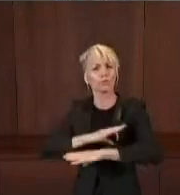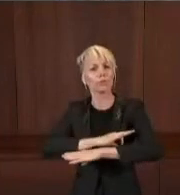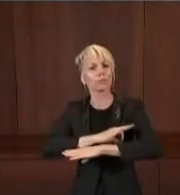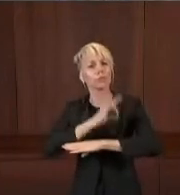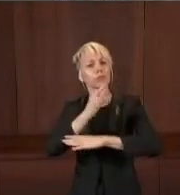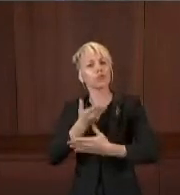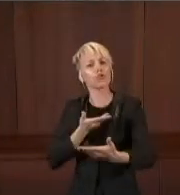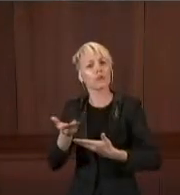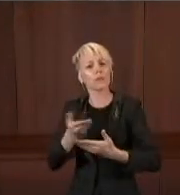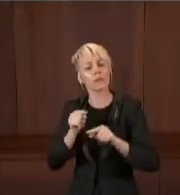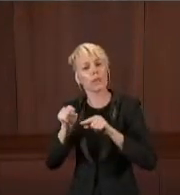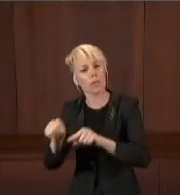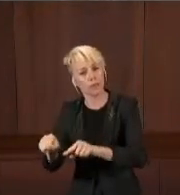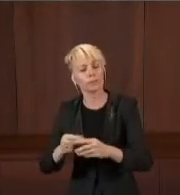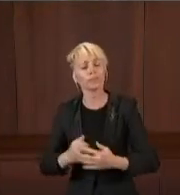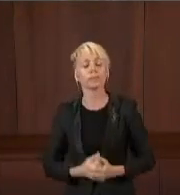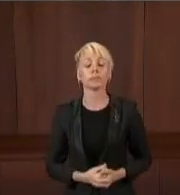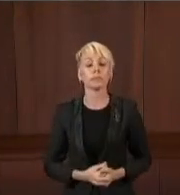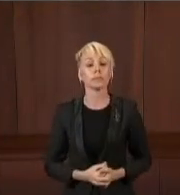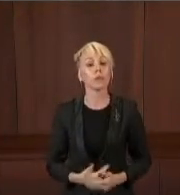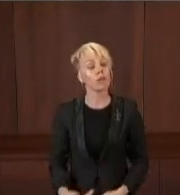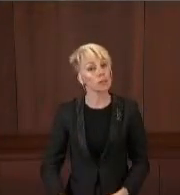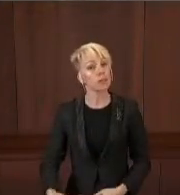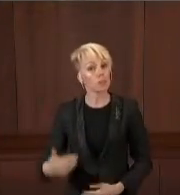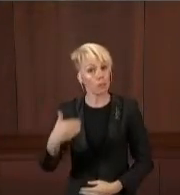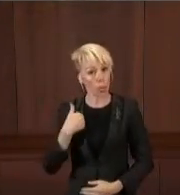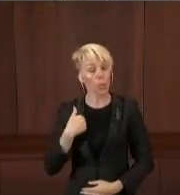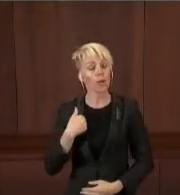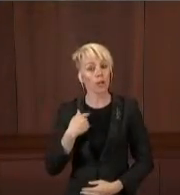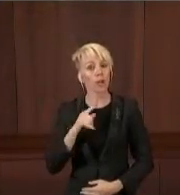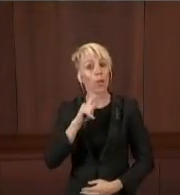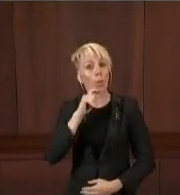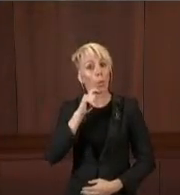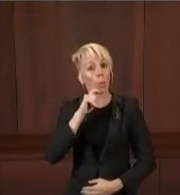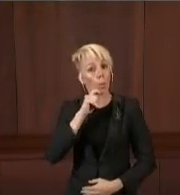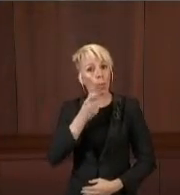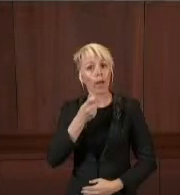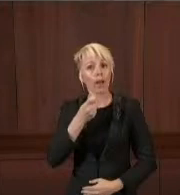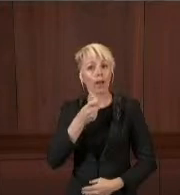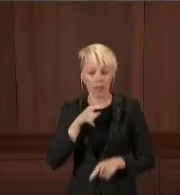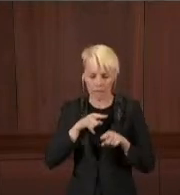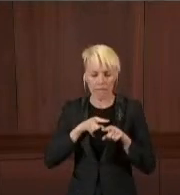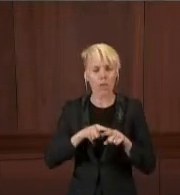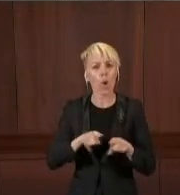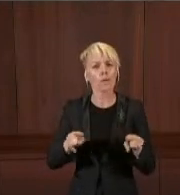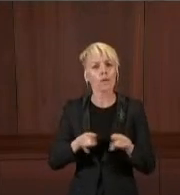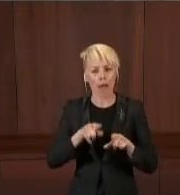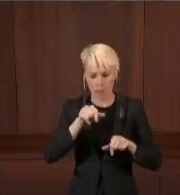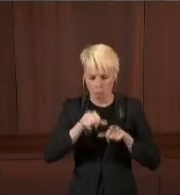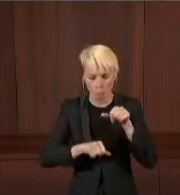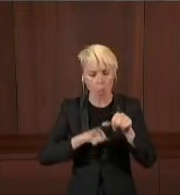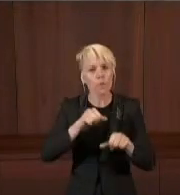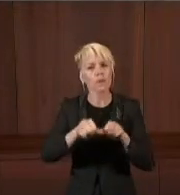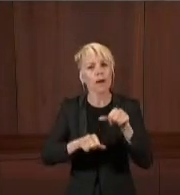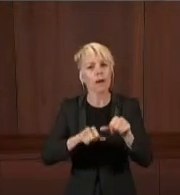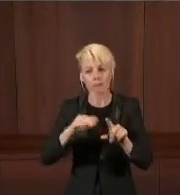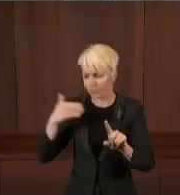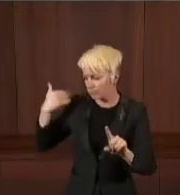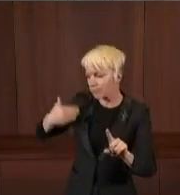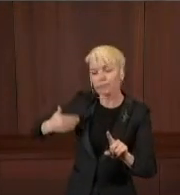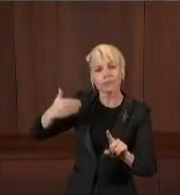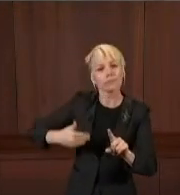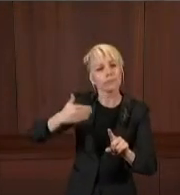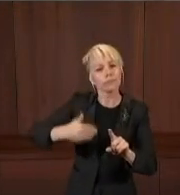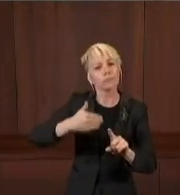order of service for this morning will follow the order of a traditional Anzac Day commemoration, and I encourage you